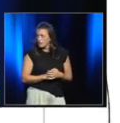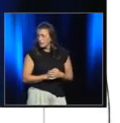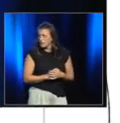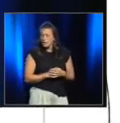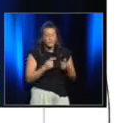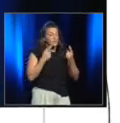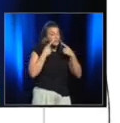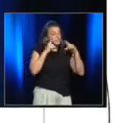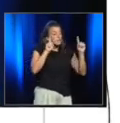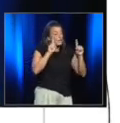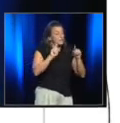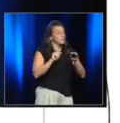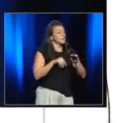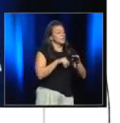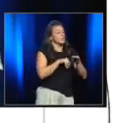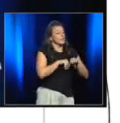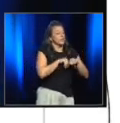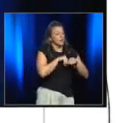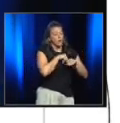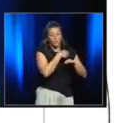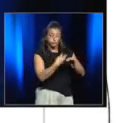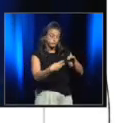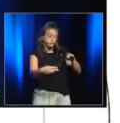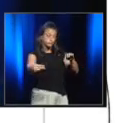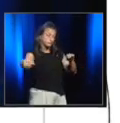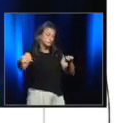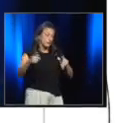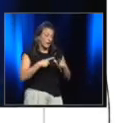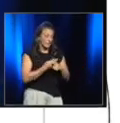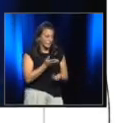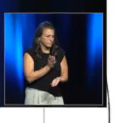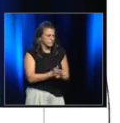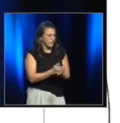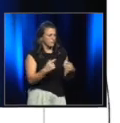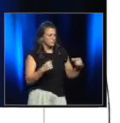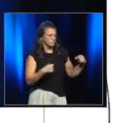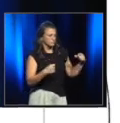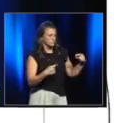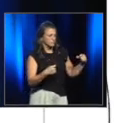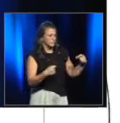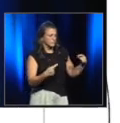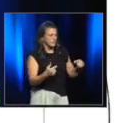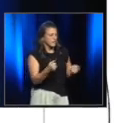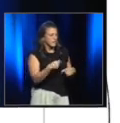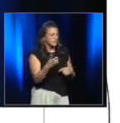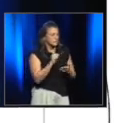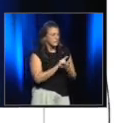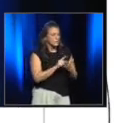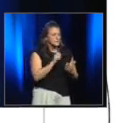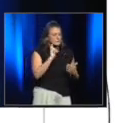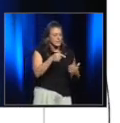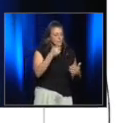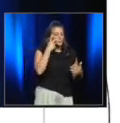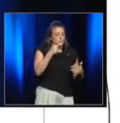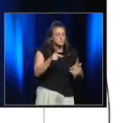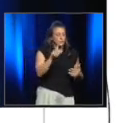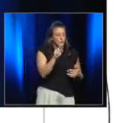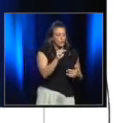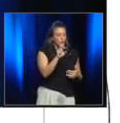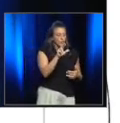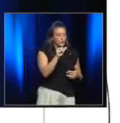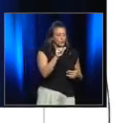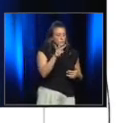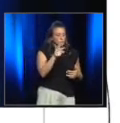transmitting. About 3 years later, there was a trawler trawling off the shores of Macquarie Island and it dredged the tag